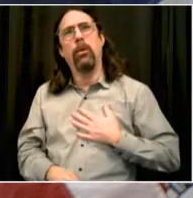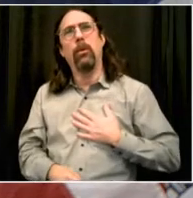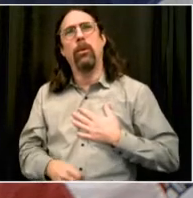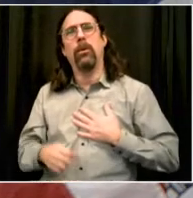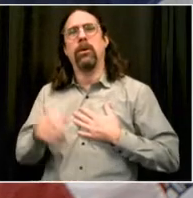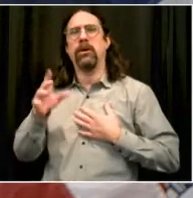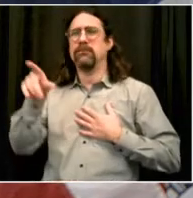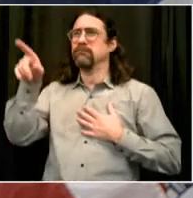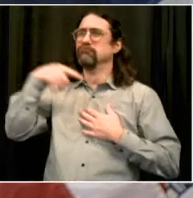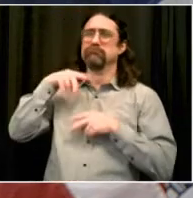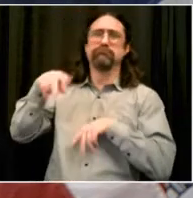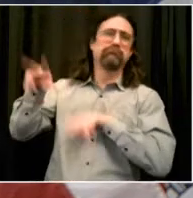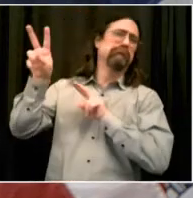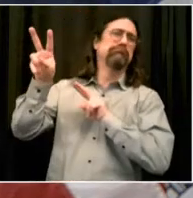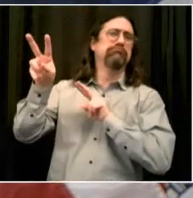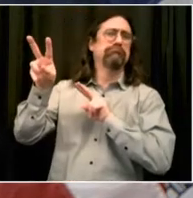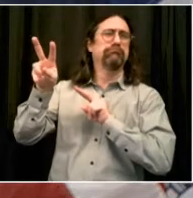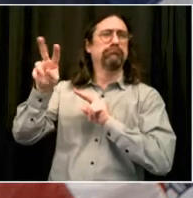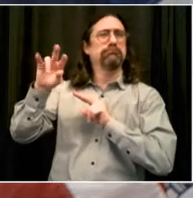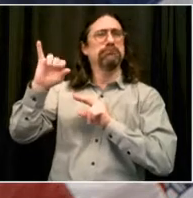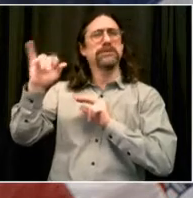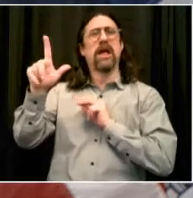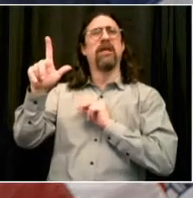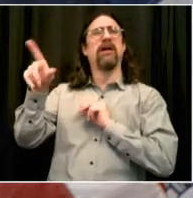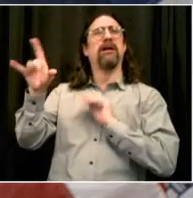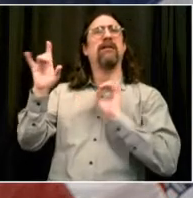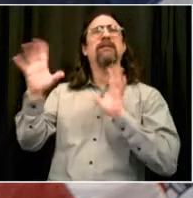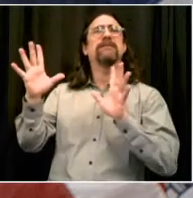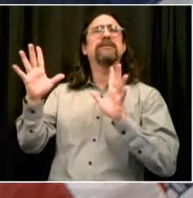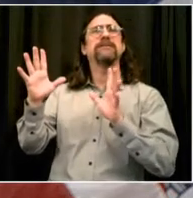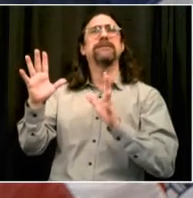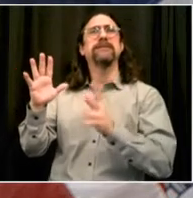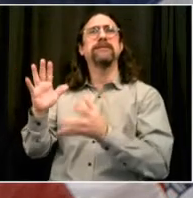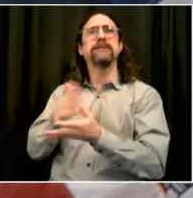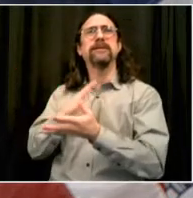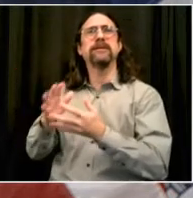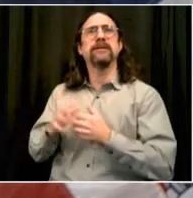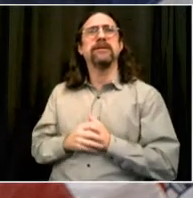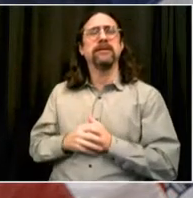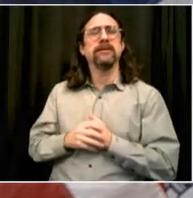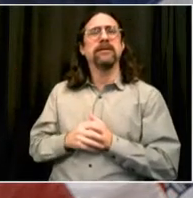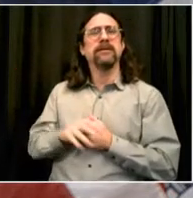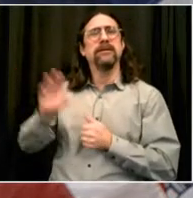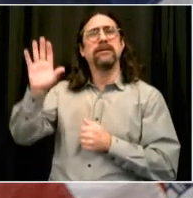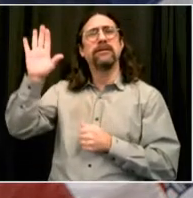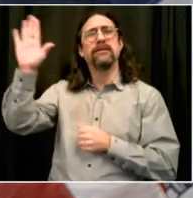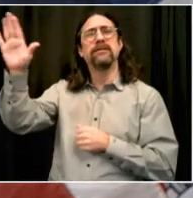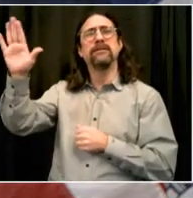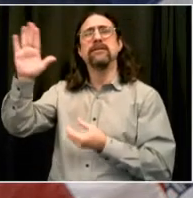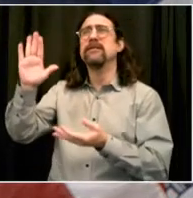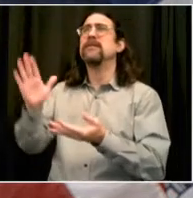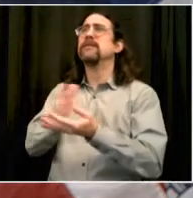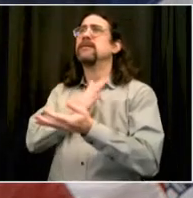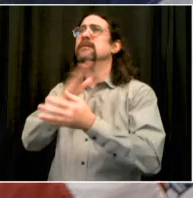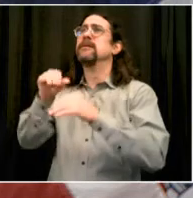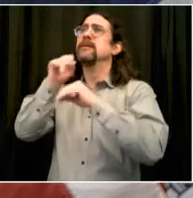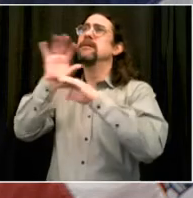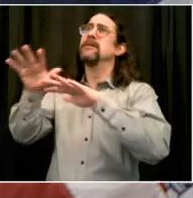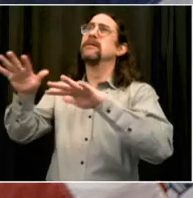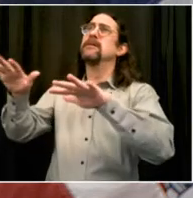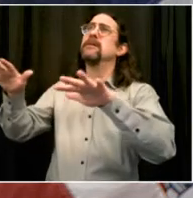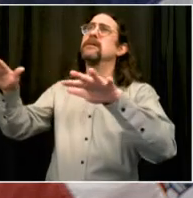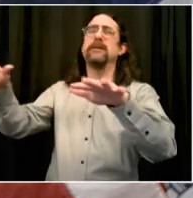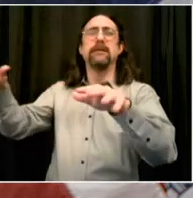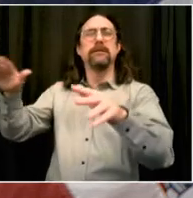Someone who was willing to take risks for what he believed was right. At my inauguration, we played the song Imagine, which is still one